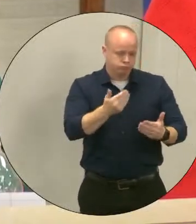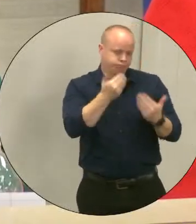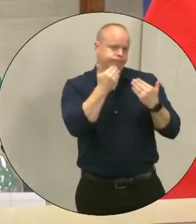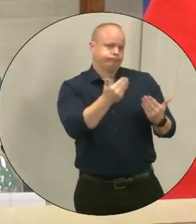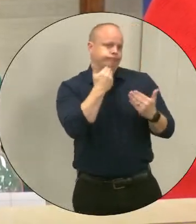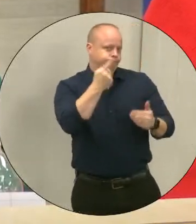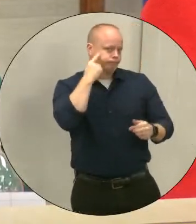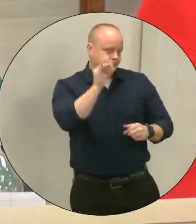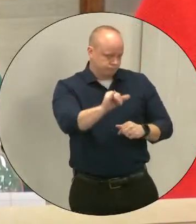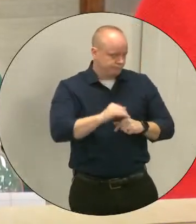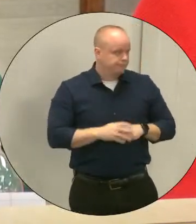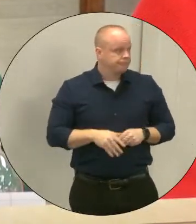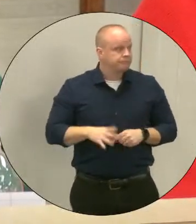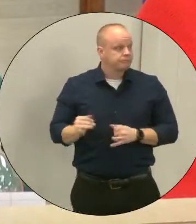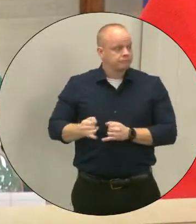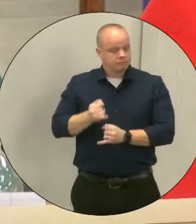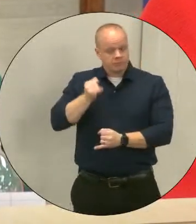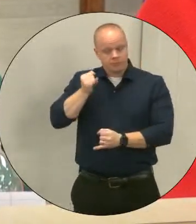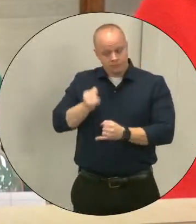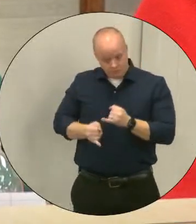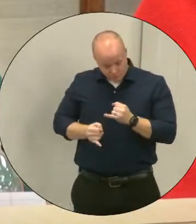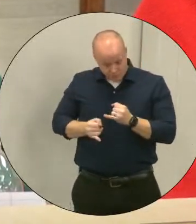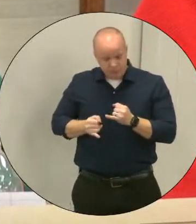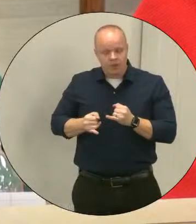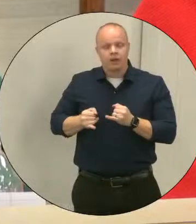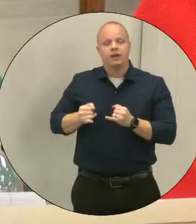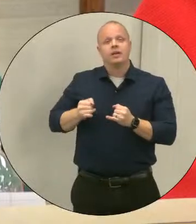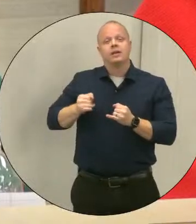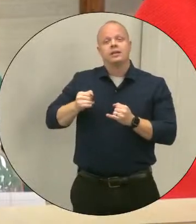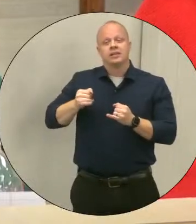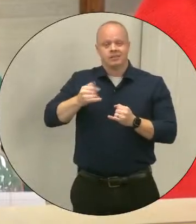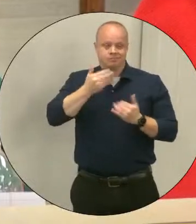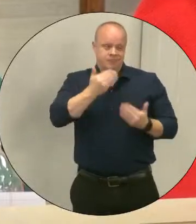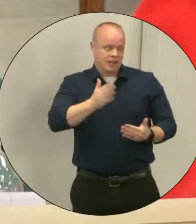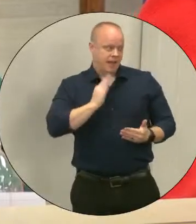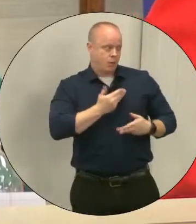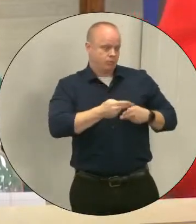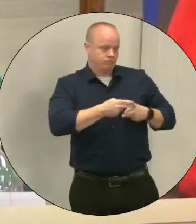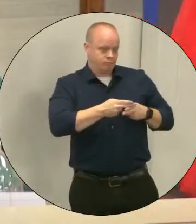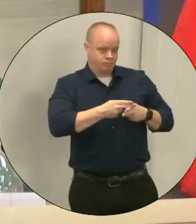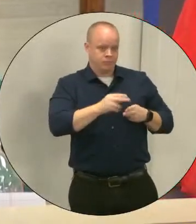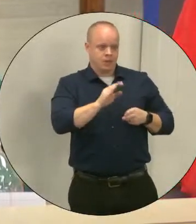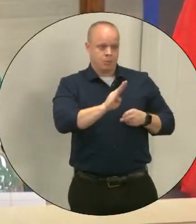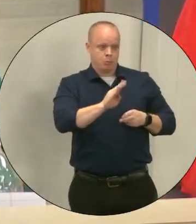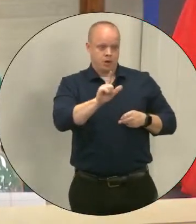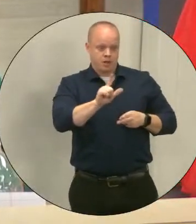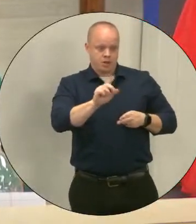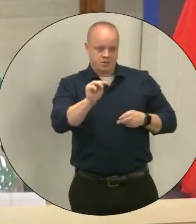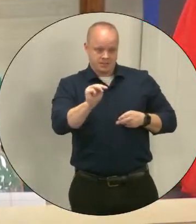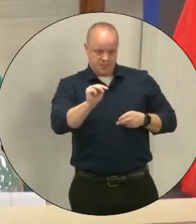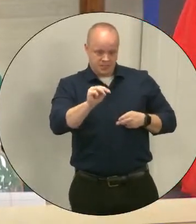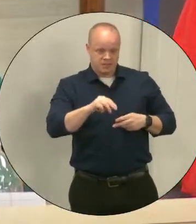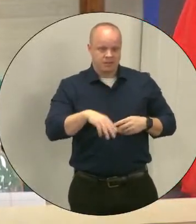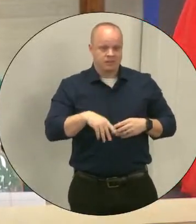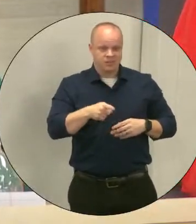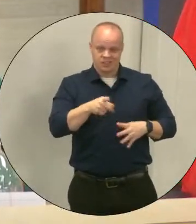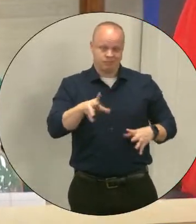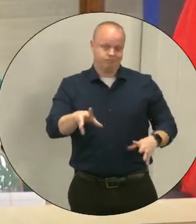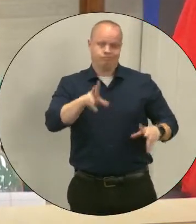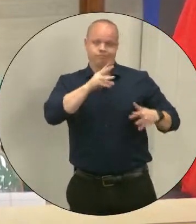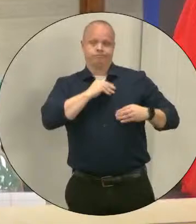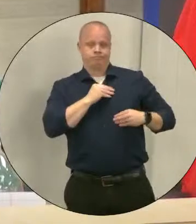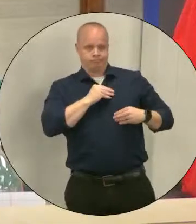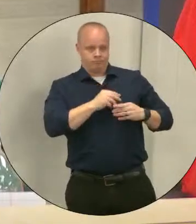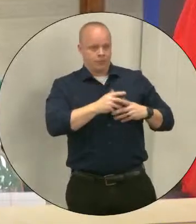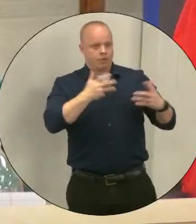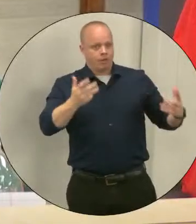gratitude. Finally, I want to be able to thank our interim superintendent, Brenda Larson-Mitchell. She inherited a mountain